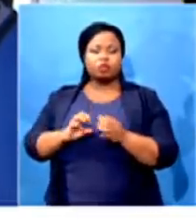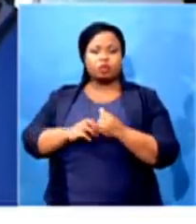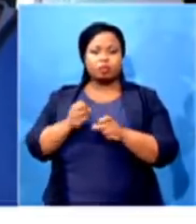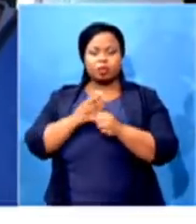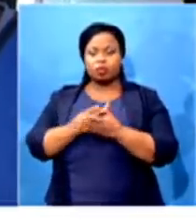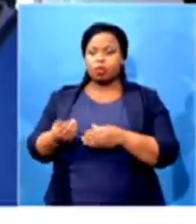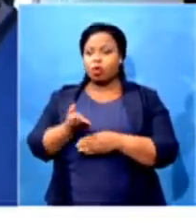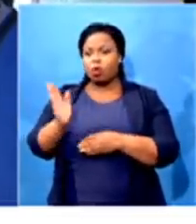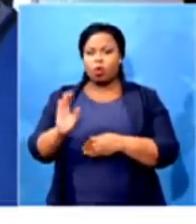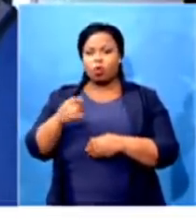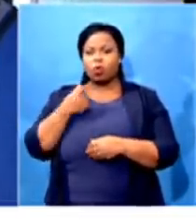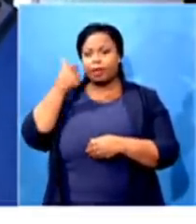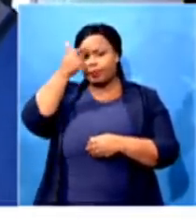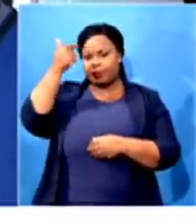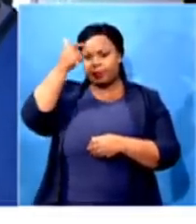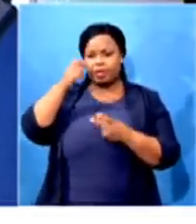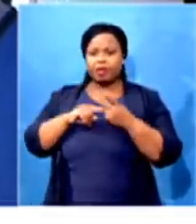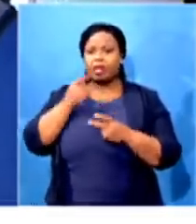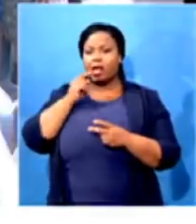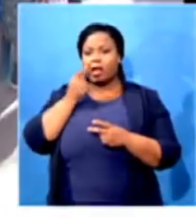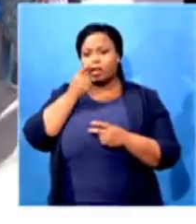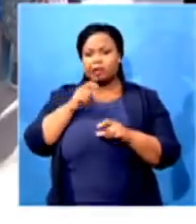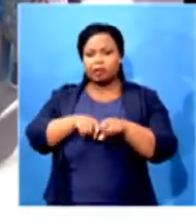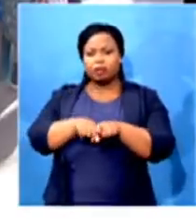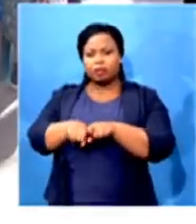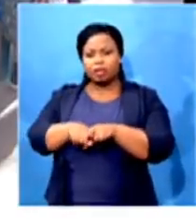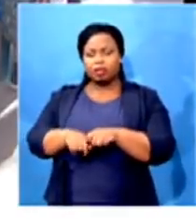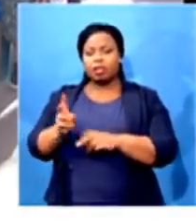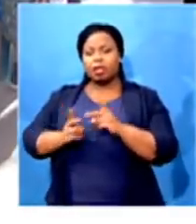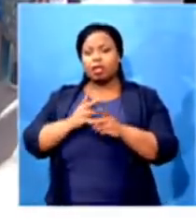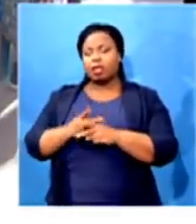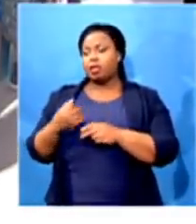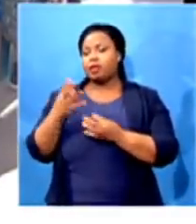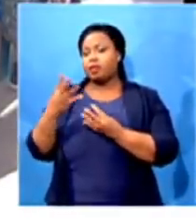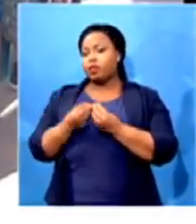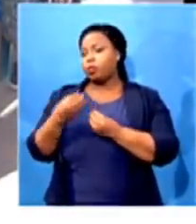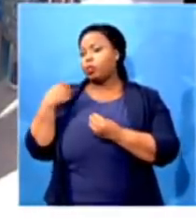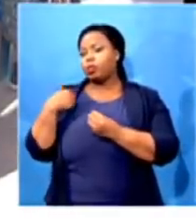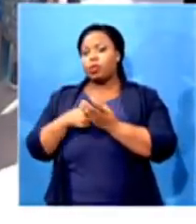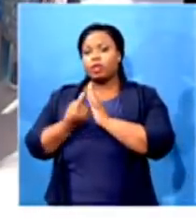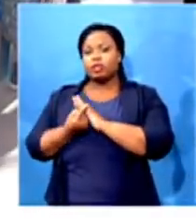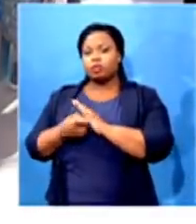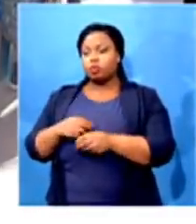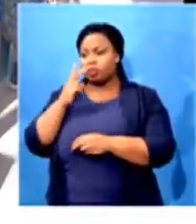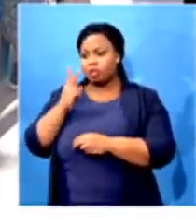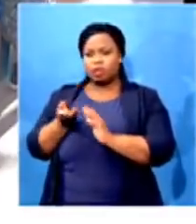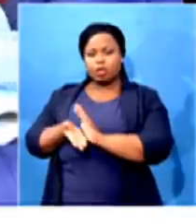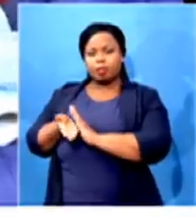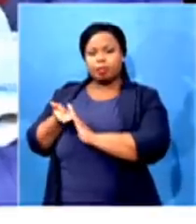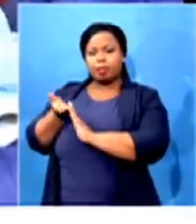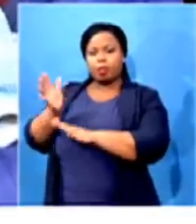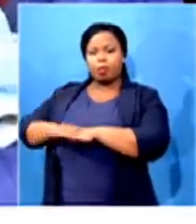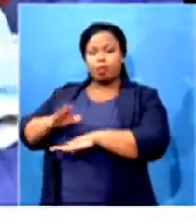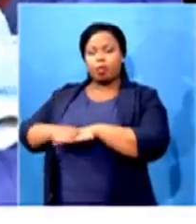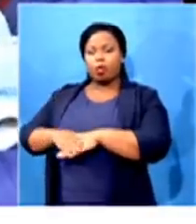to test. And we have done exactly the same thing with Lembe a few weeks back, when we realized that their numbers were coming up. When you look